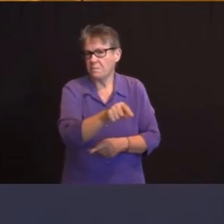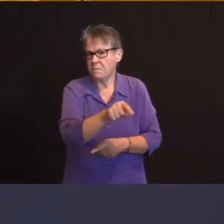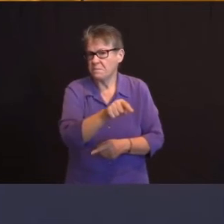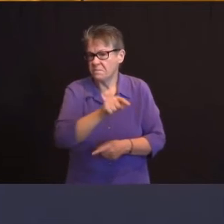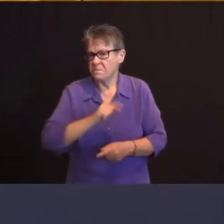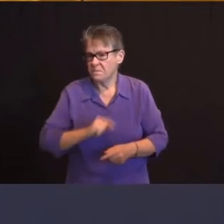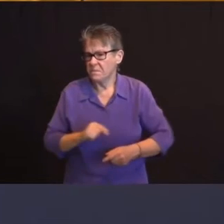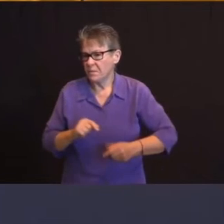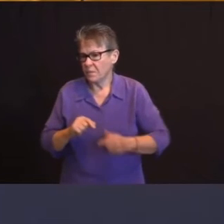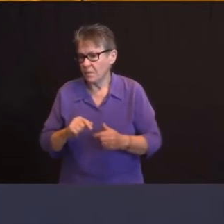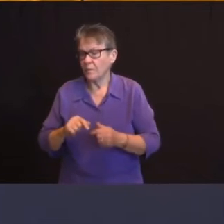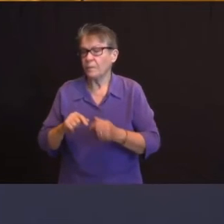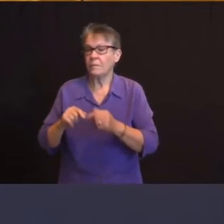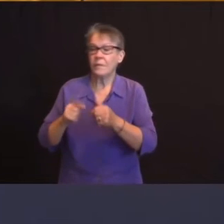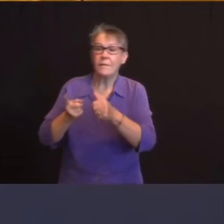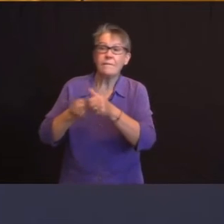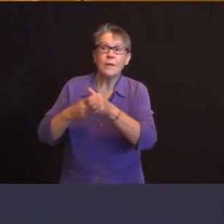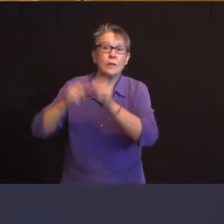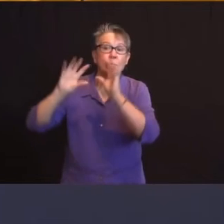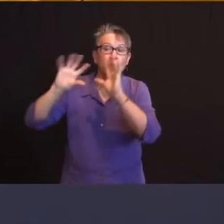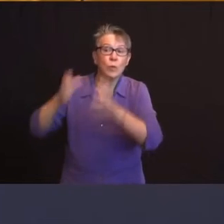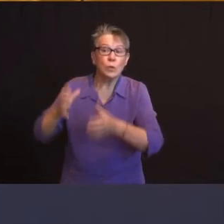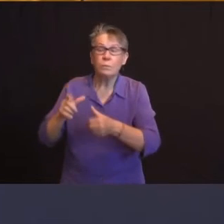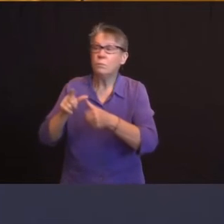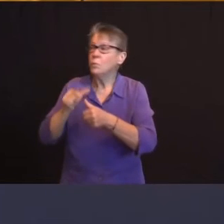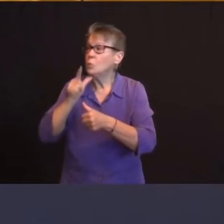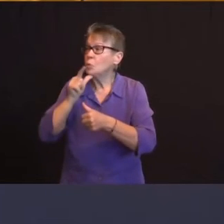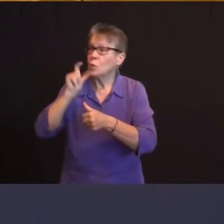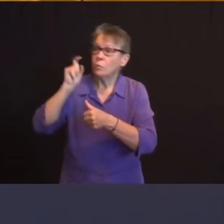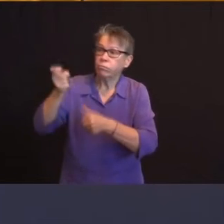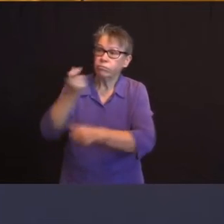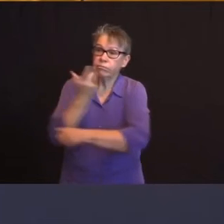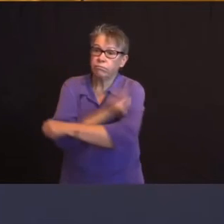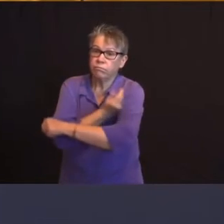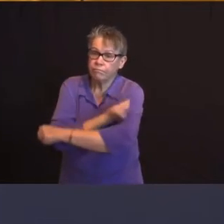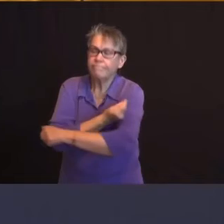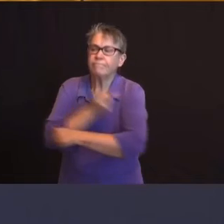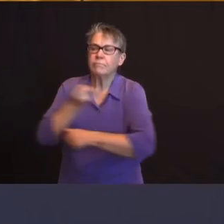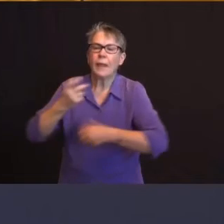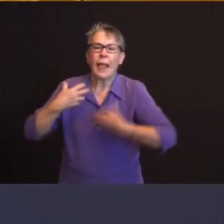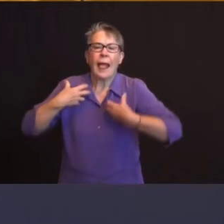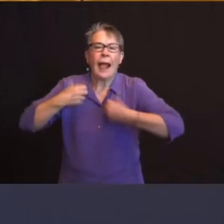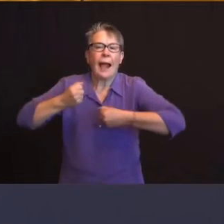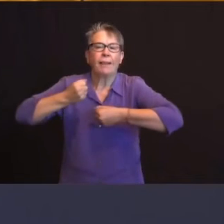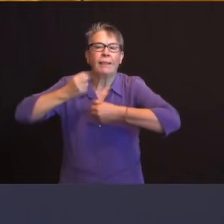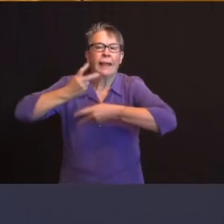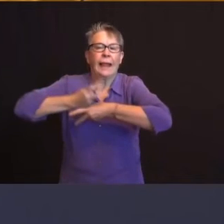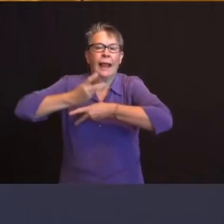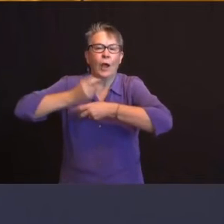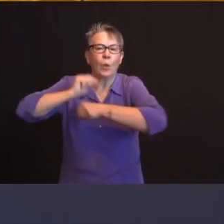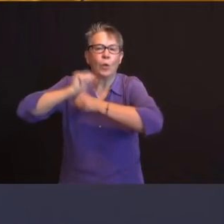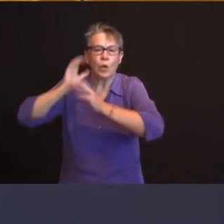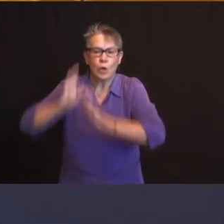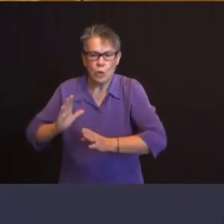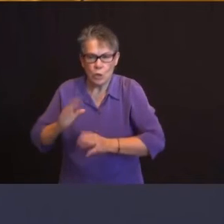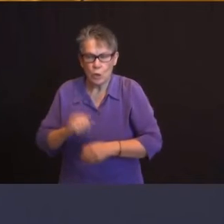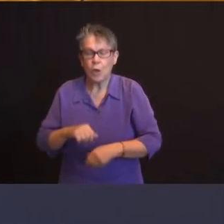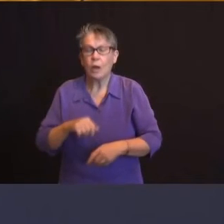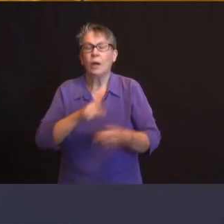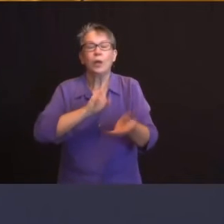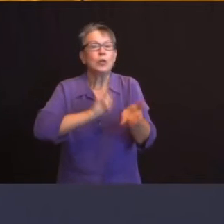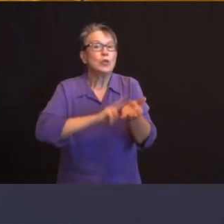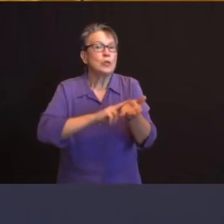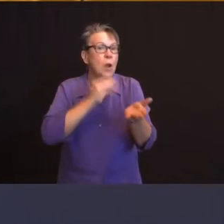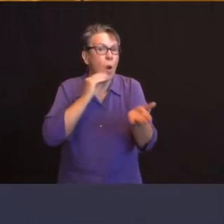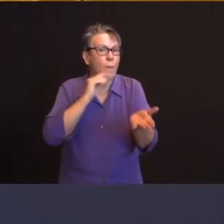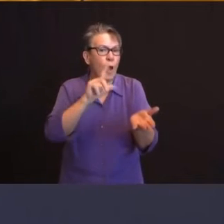workers and long-term care. And there's a specific split, which I don't have in front of me, but we can get that to you.